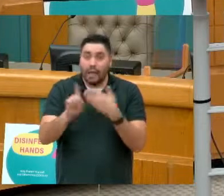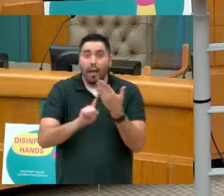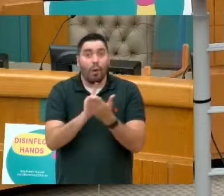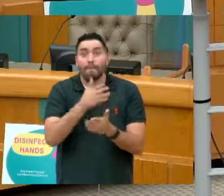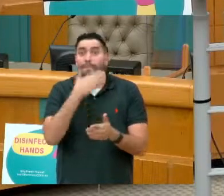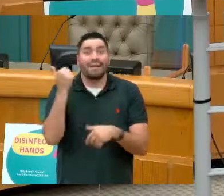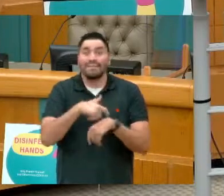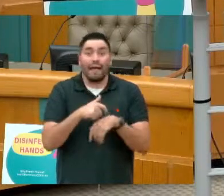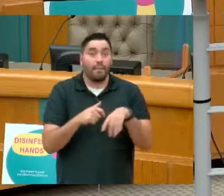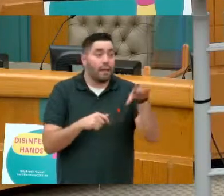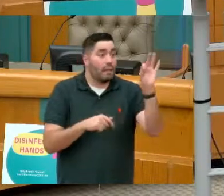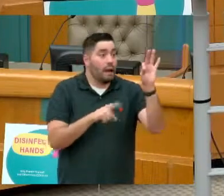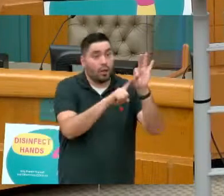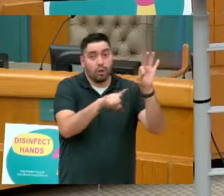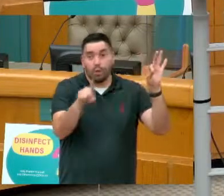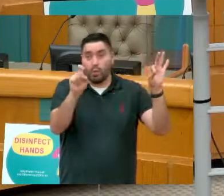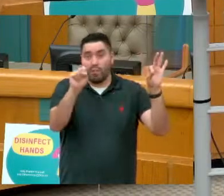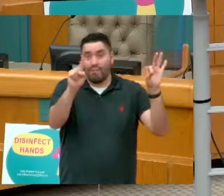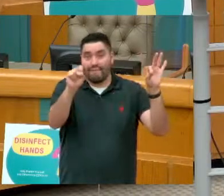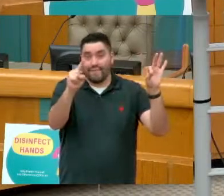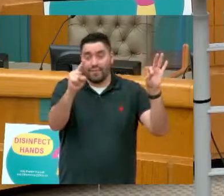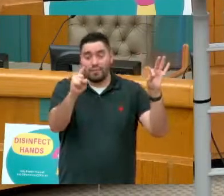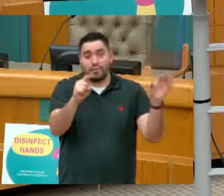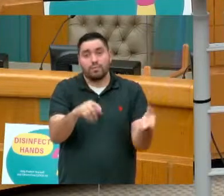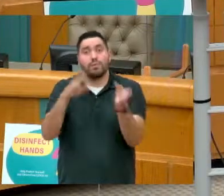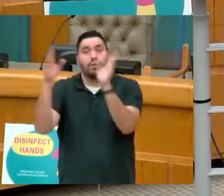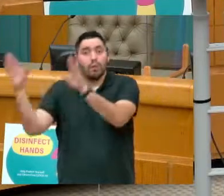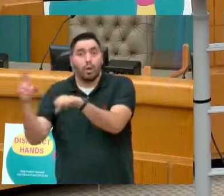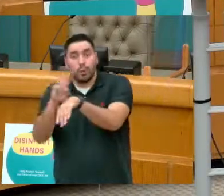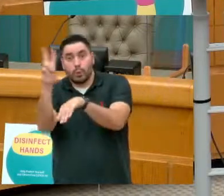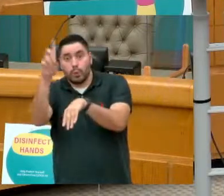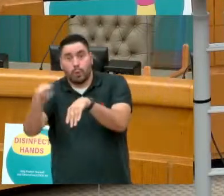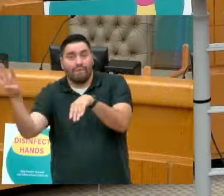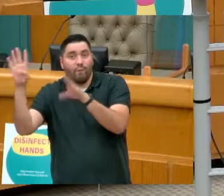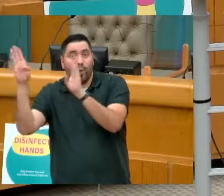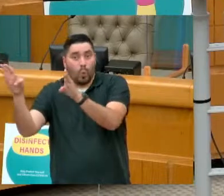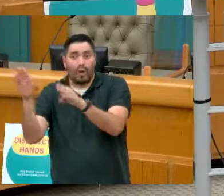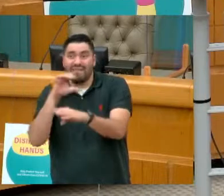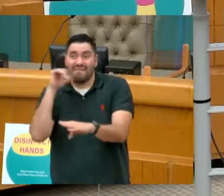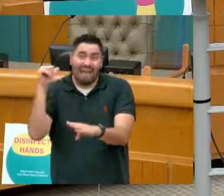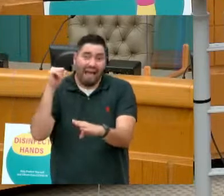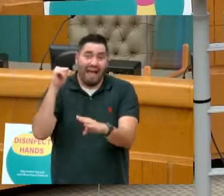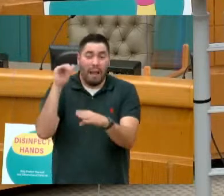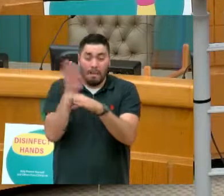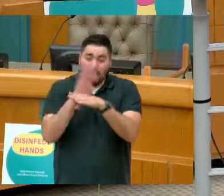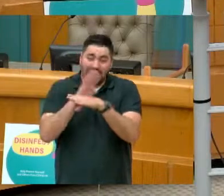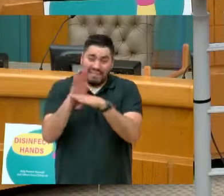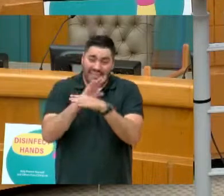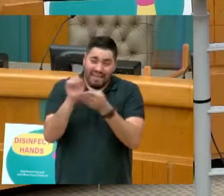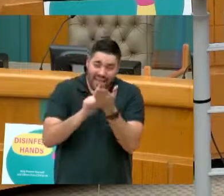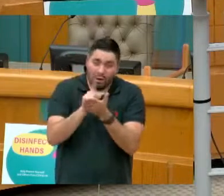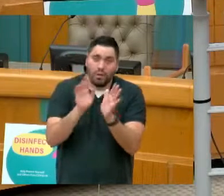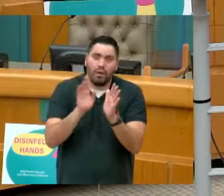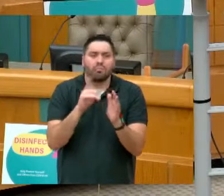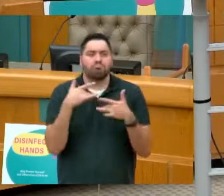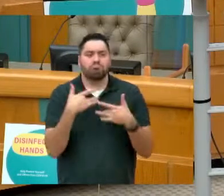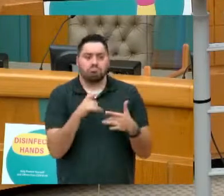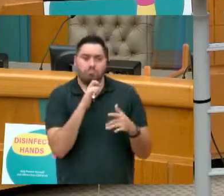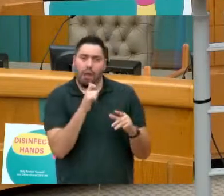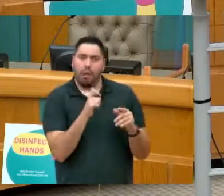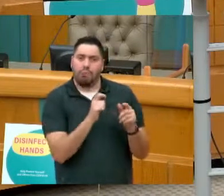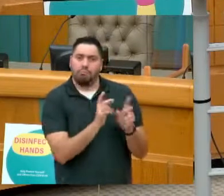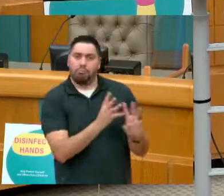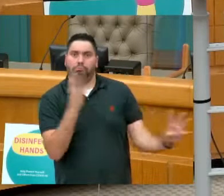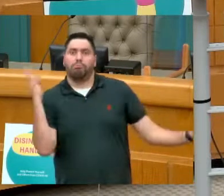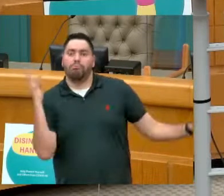you. We will also be putting out updates, like where the lines are the shortest, so you don't have to wait in line. What you can also